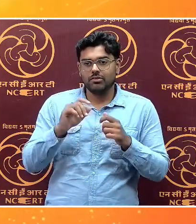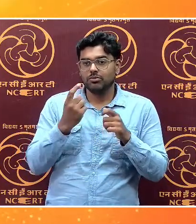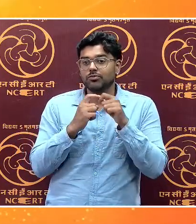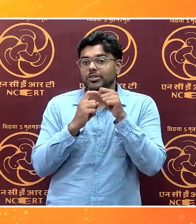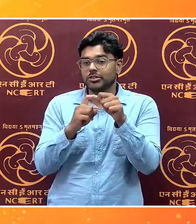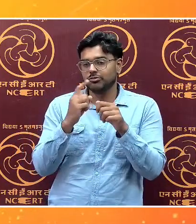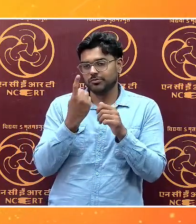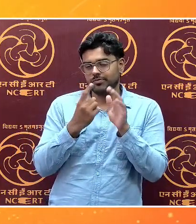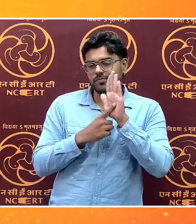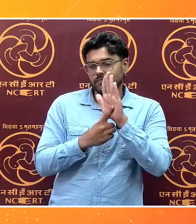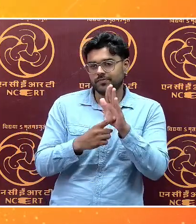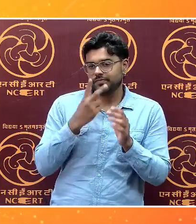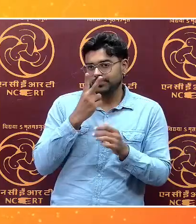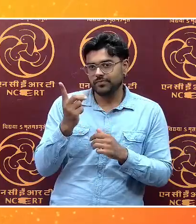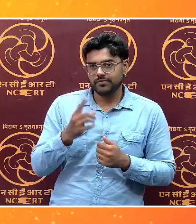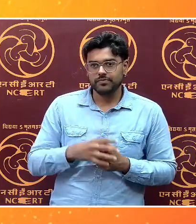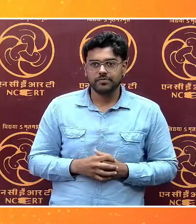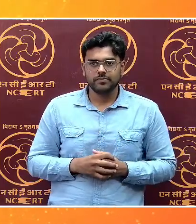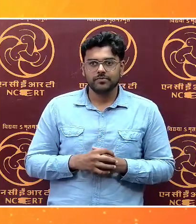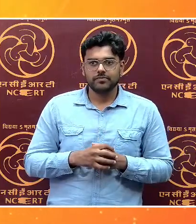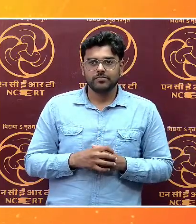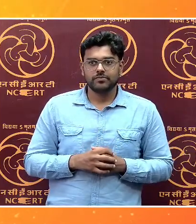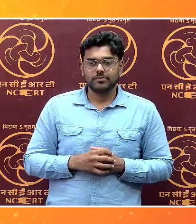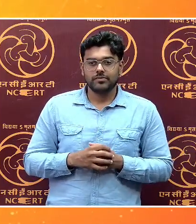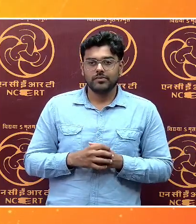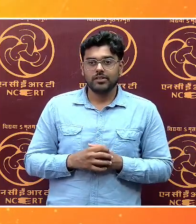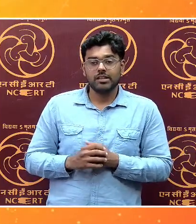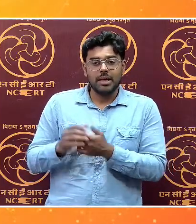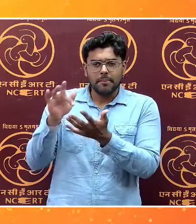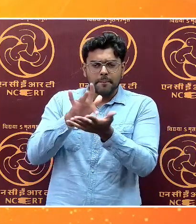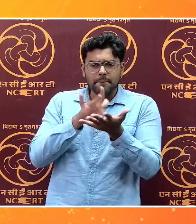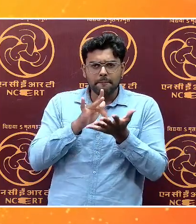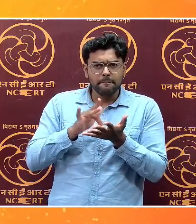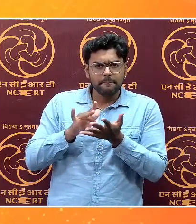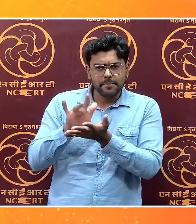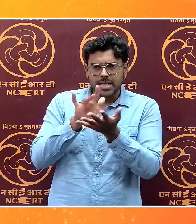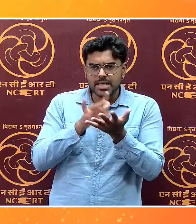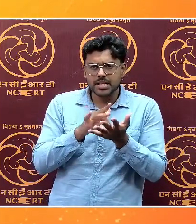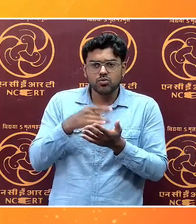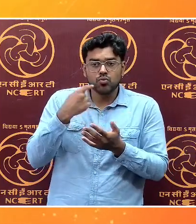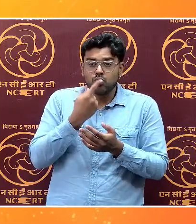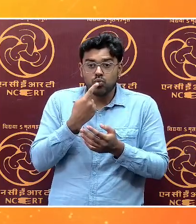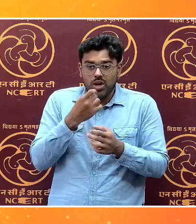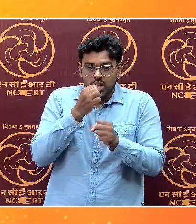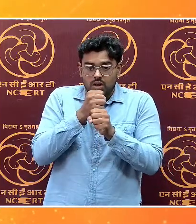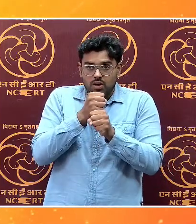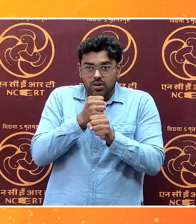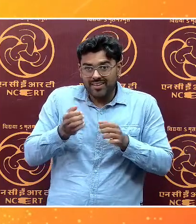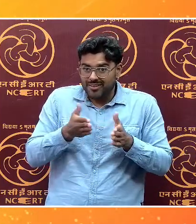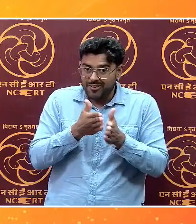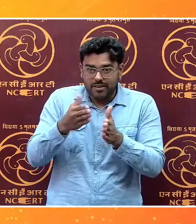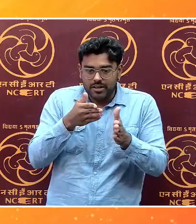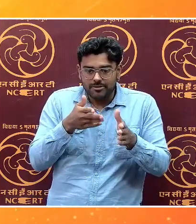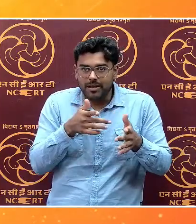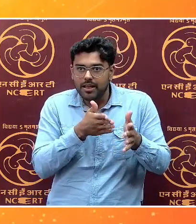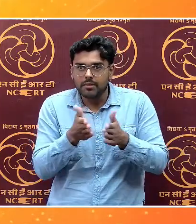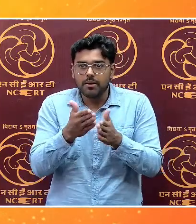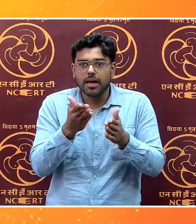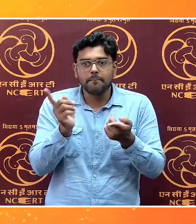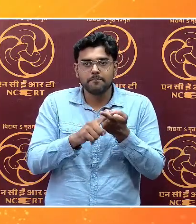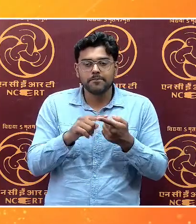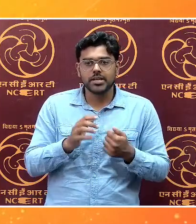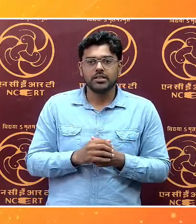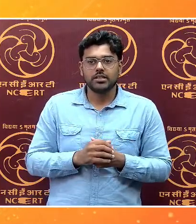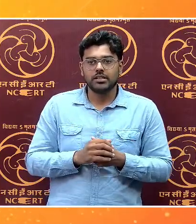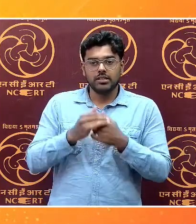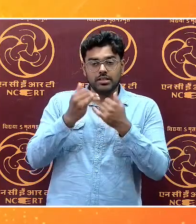question before you. The first question is, name the states that Godavari flows through. So